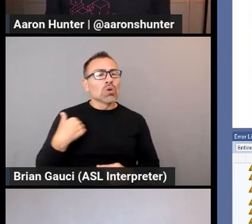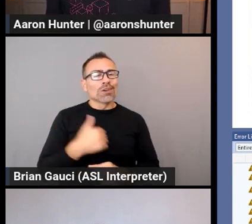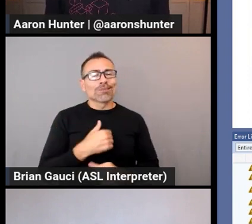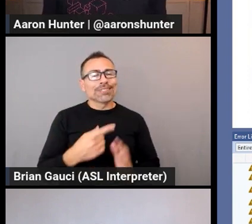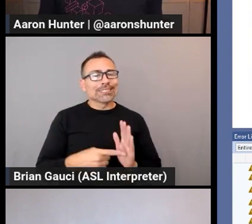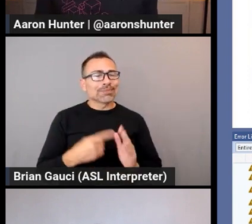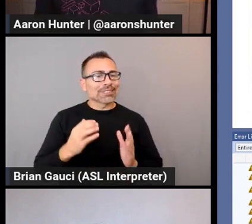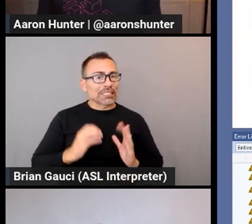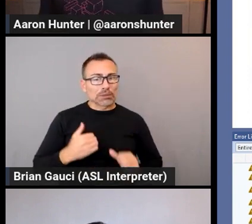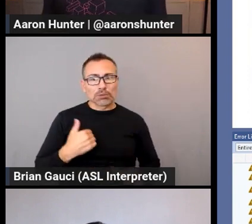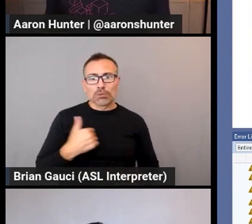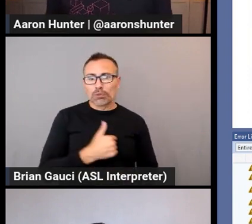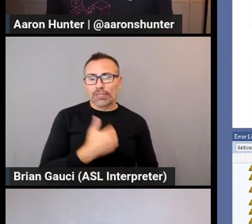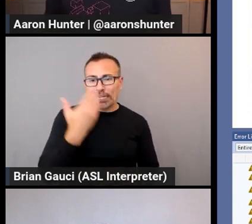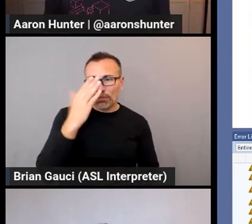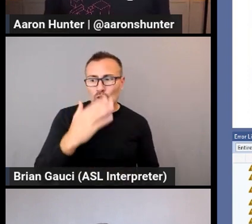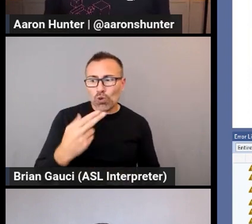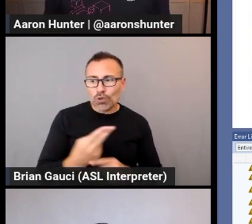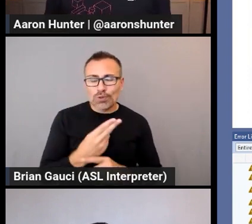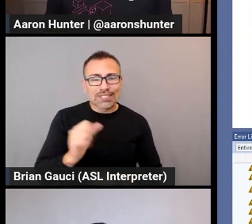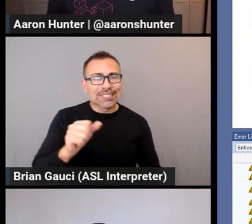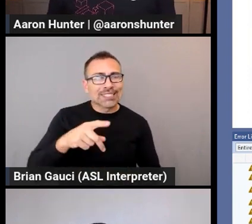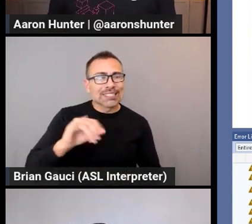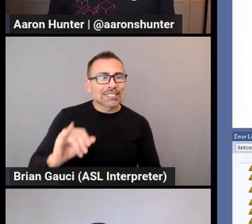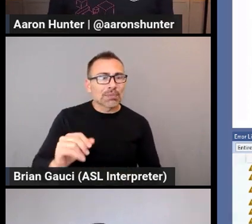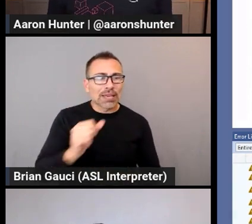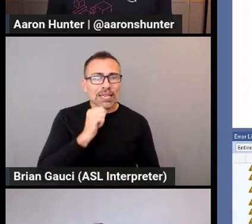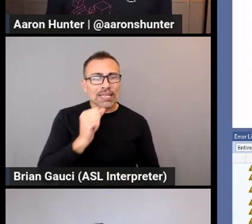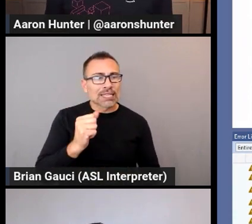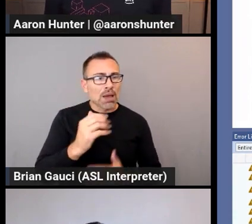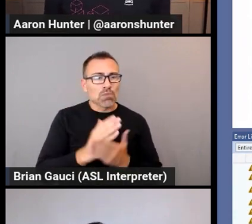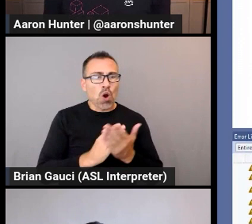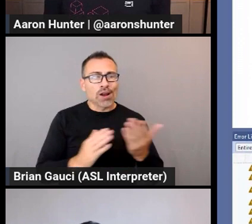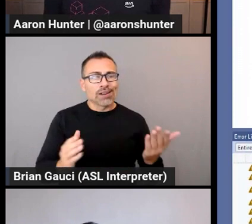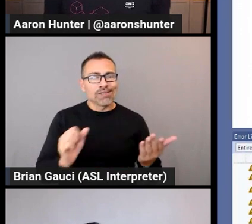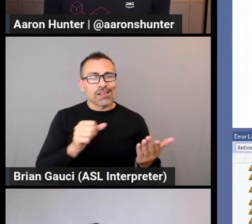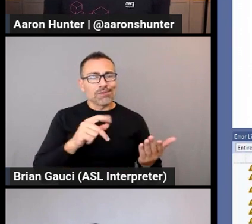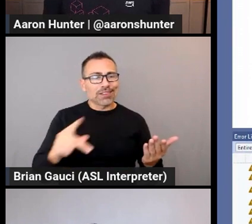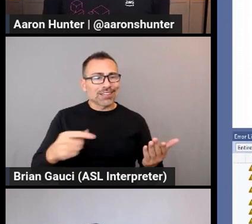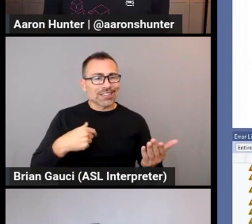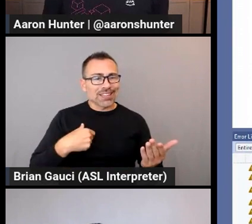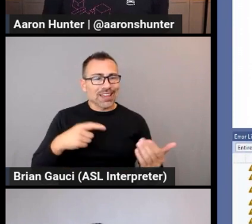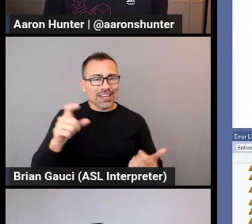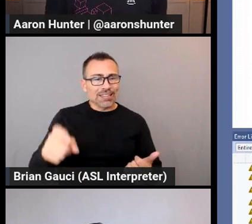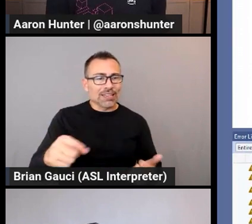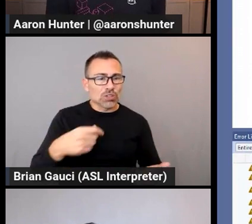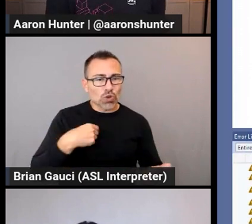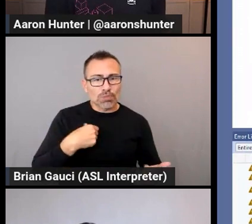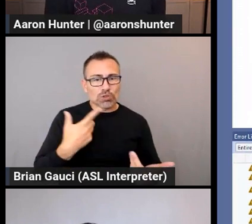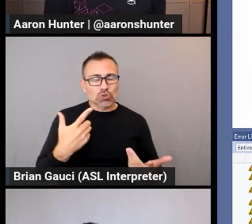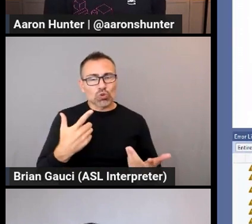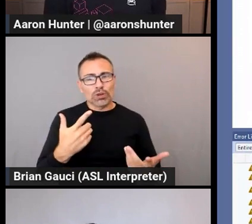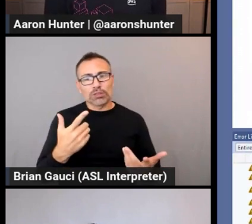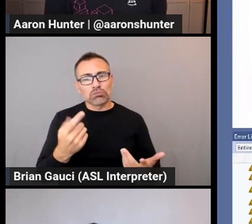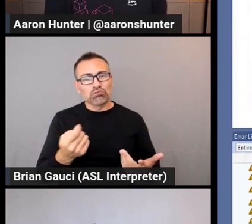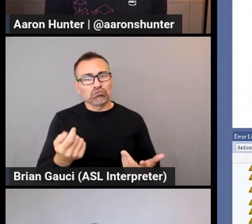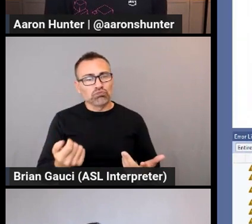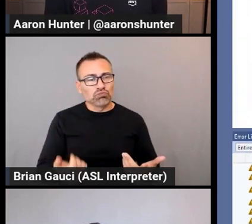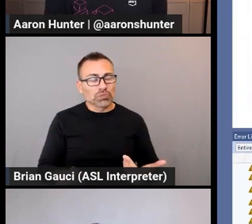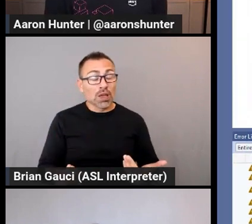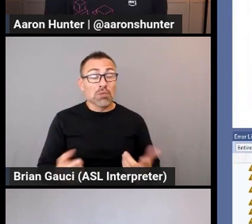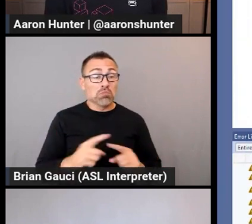this API. Actually, this is not even part of the application that I needed. So I'm just going to disregard all of these, which is also fine, right? It's